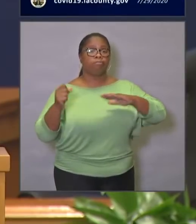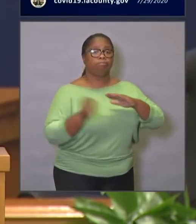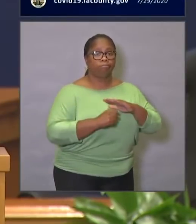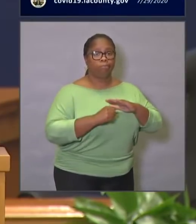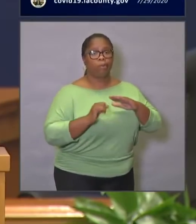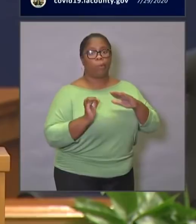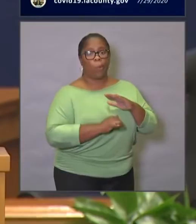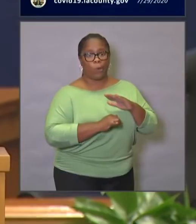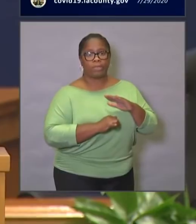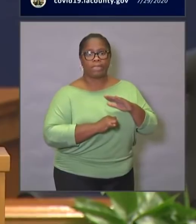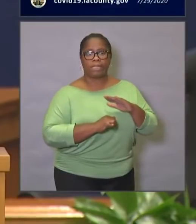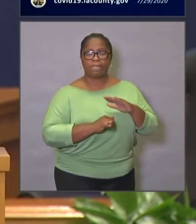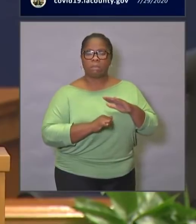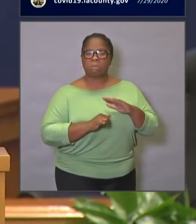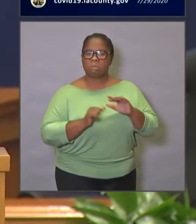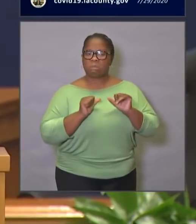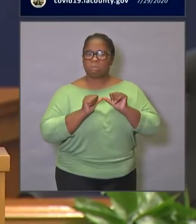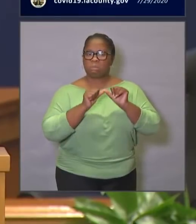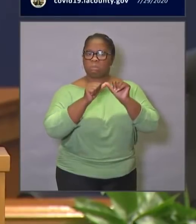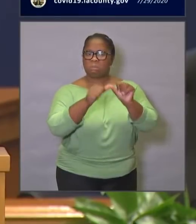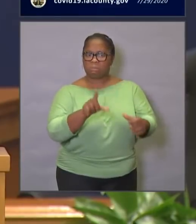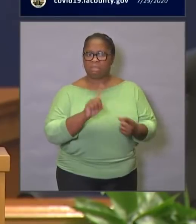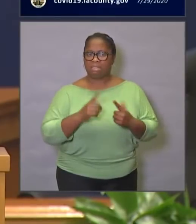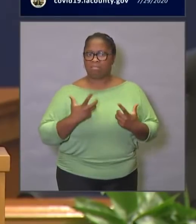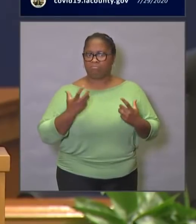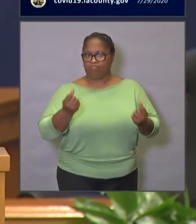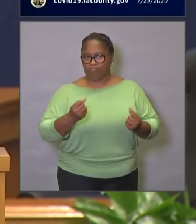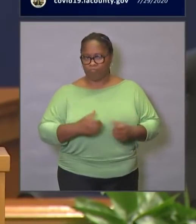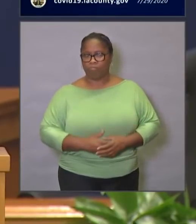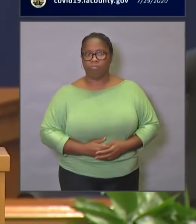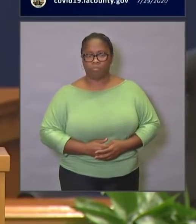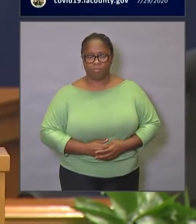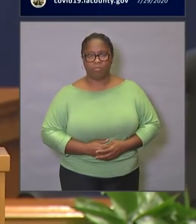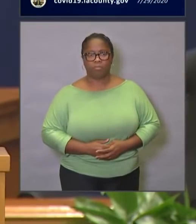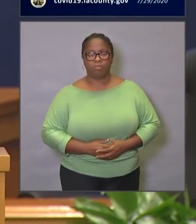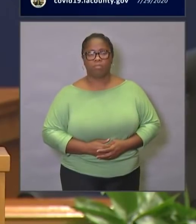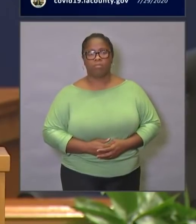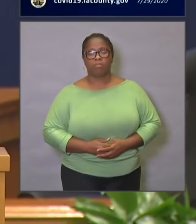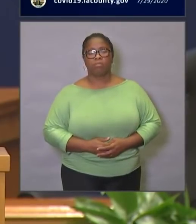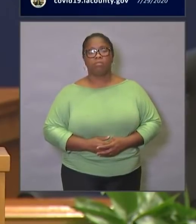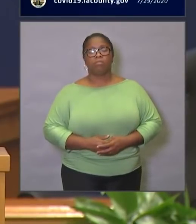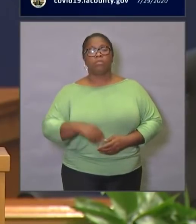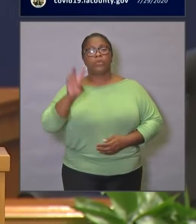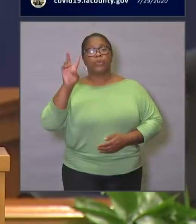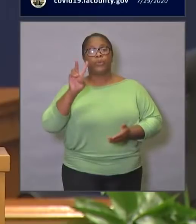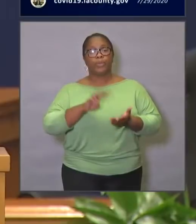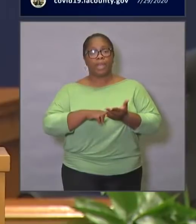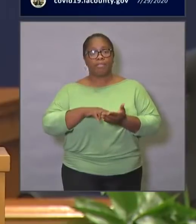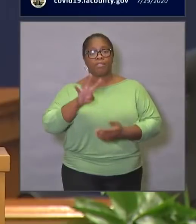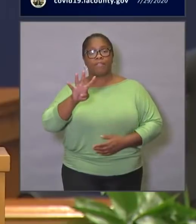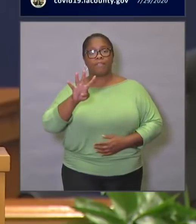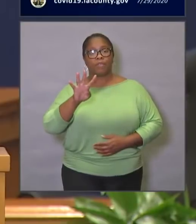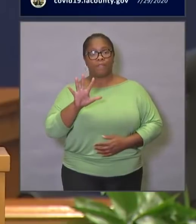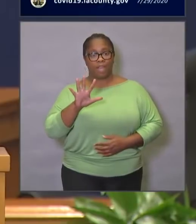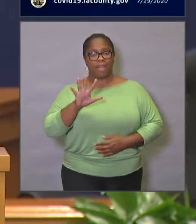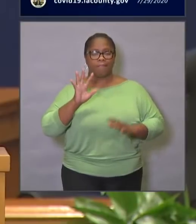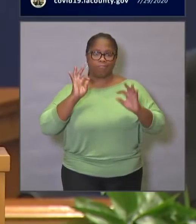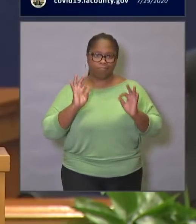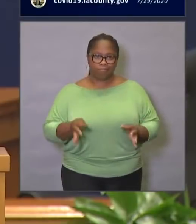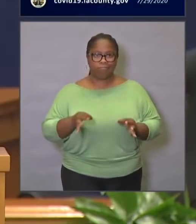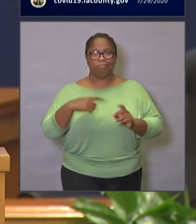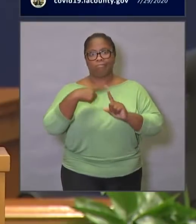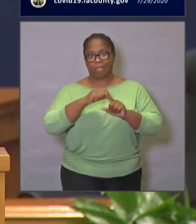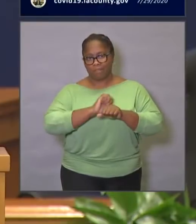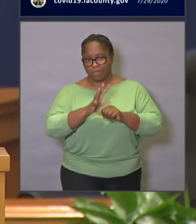so that they could appropriately isolate for the duration of their illness. There are 2,045 confirmed cases that are